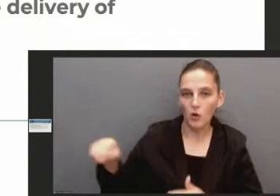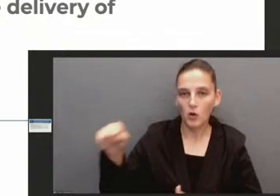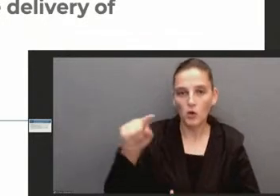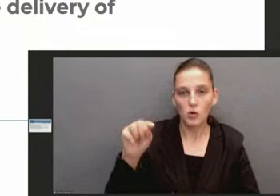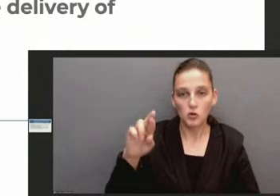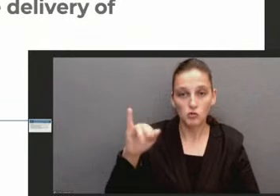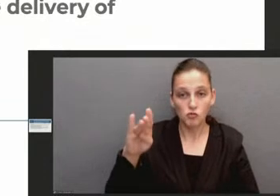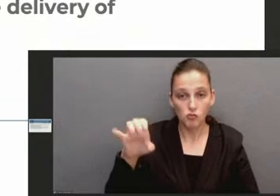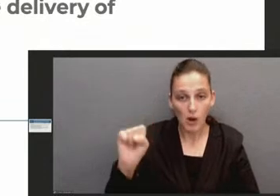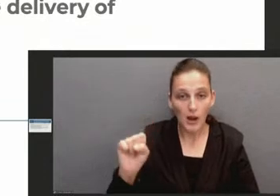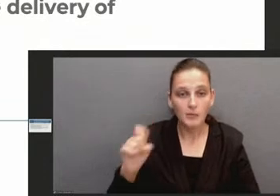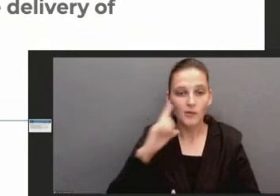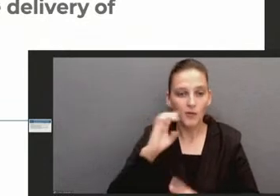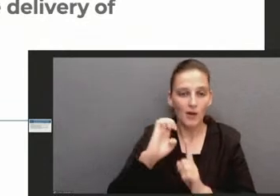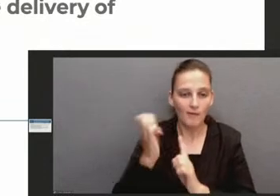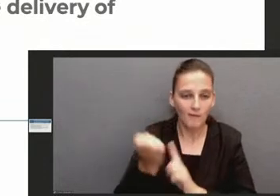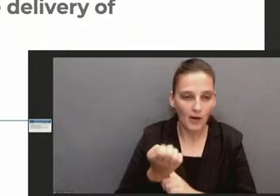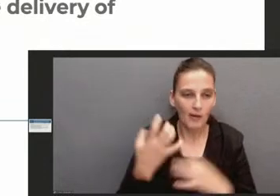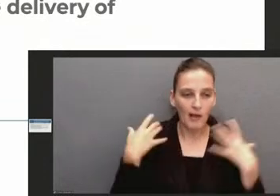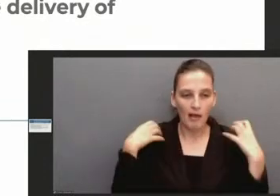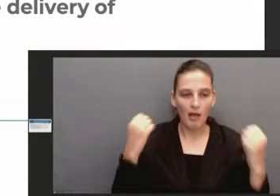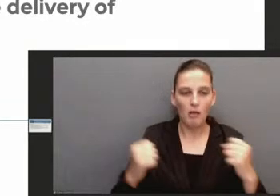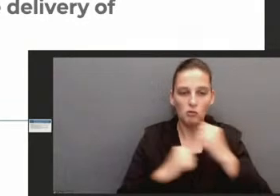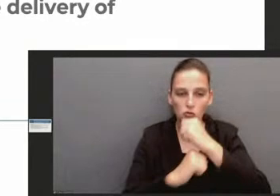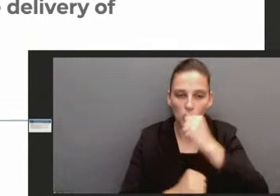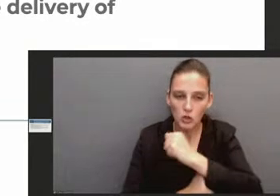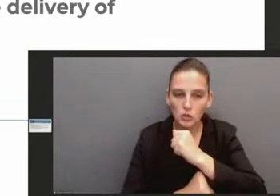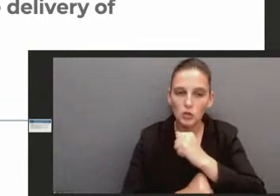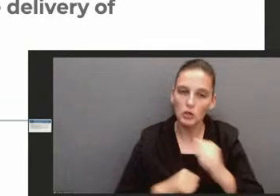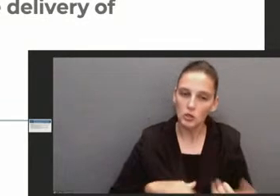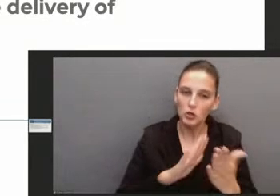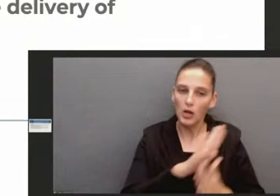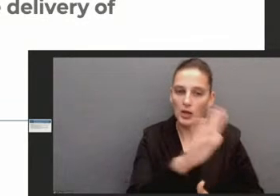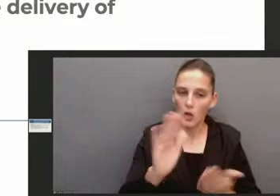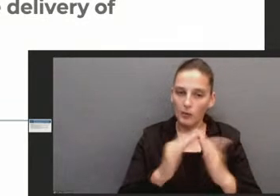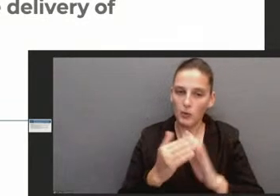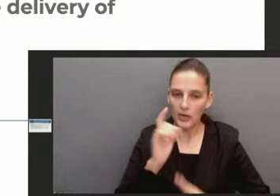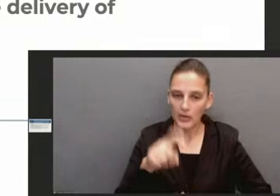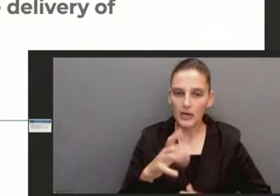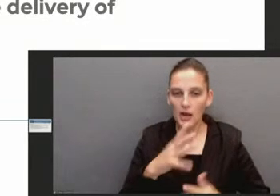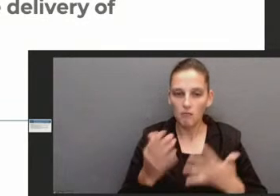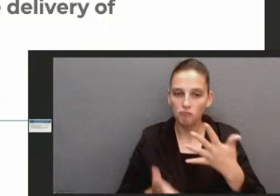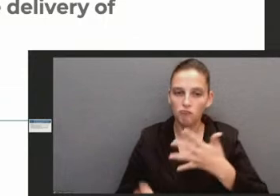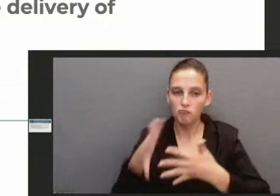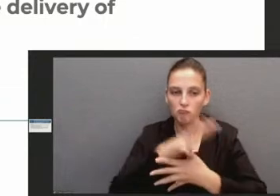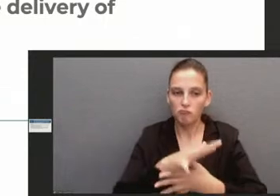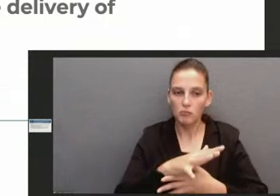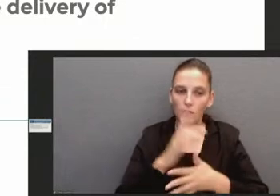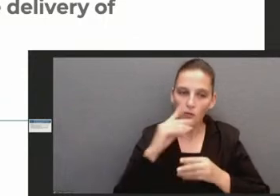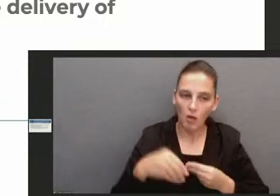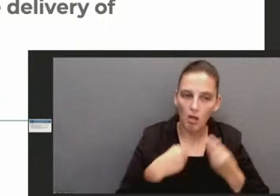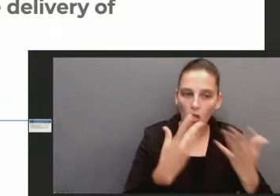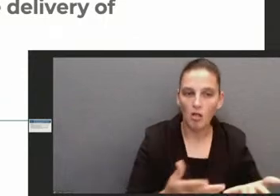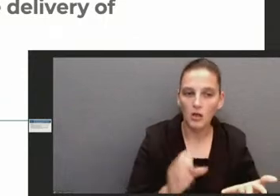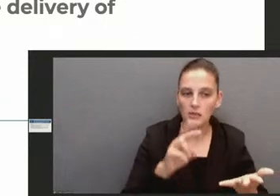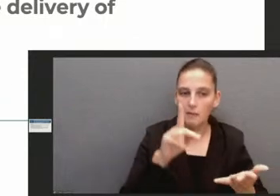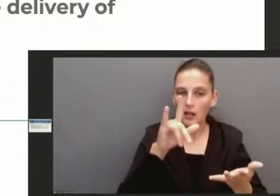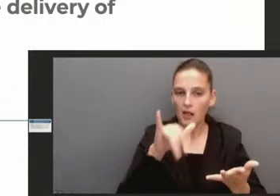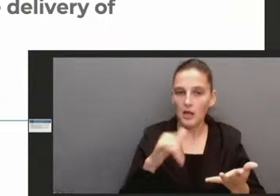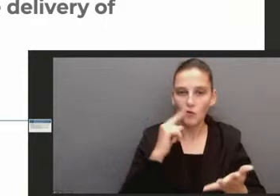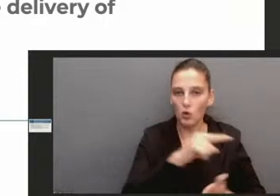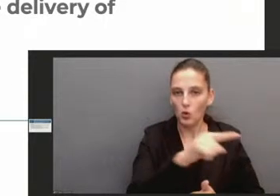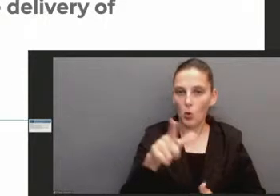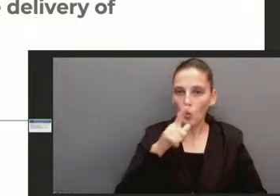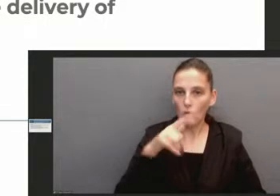health infrastructure, better address community needs, and prioritize delivery of necessary supplies for those who are exposed to